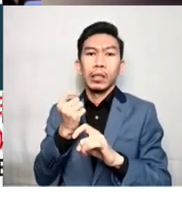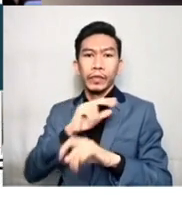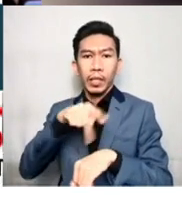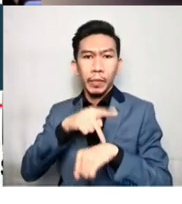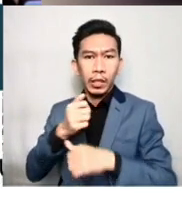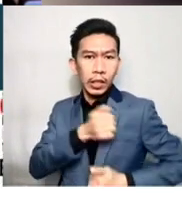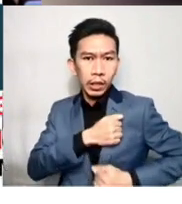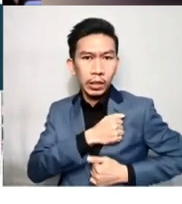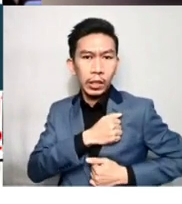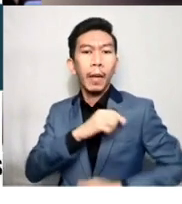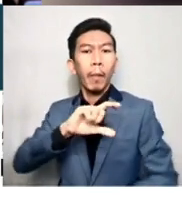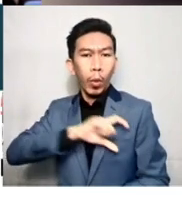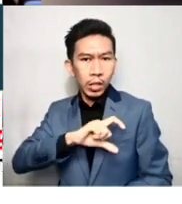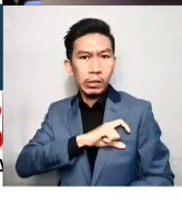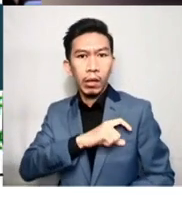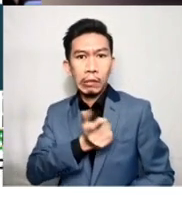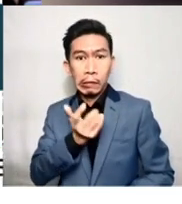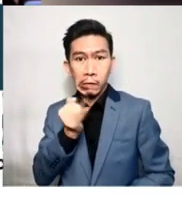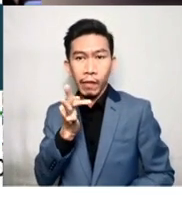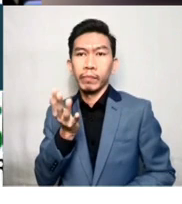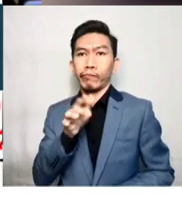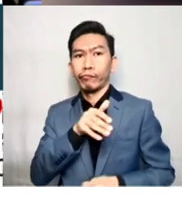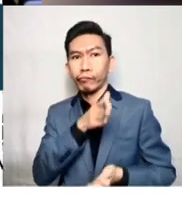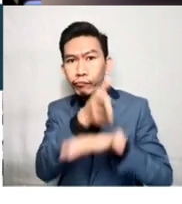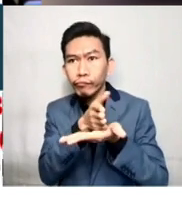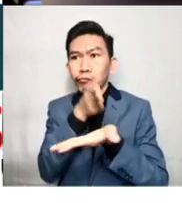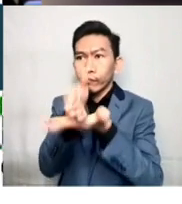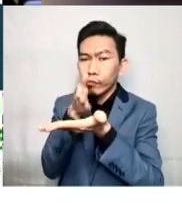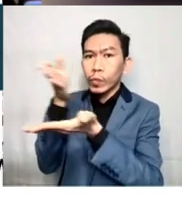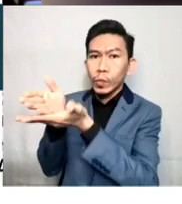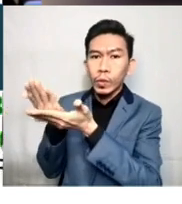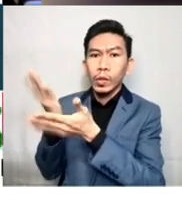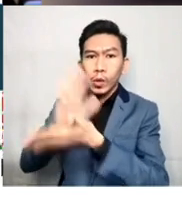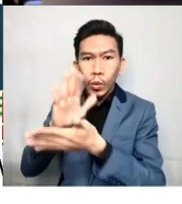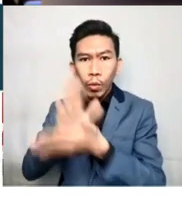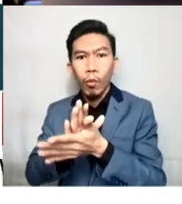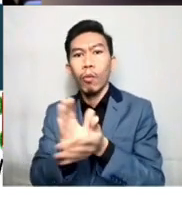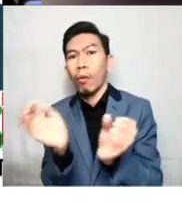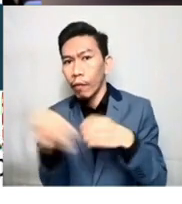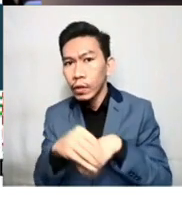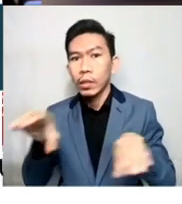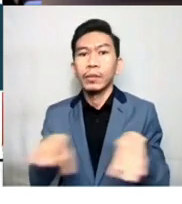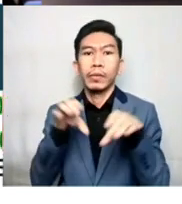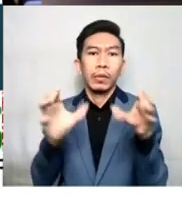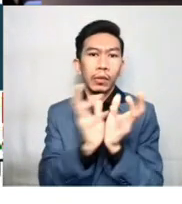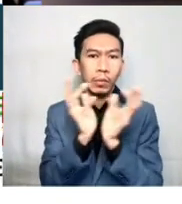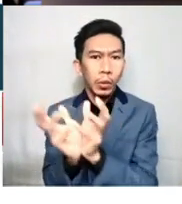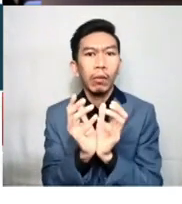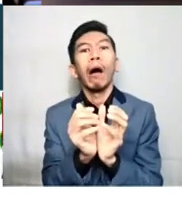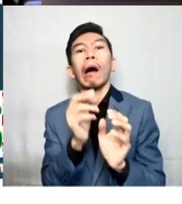Philippine National Police whenever they go around forums in schools, in workplaces, or in communities. In the case of